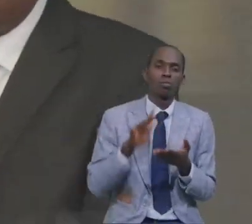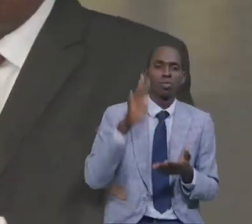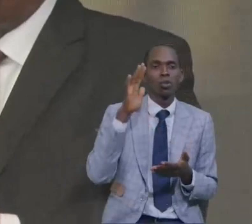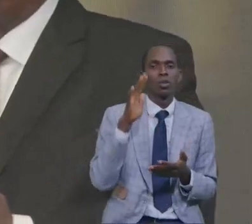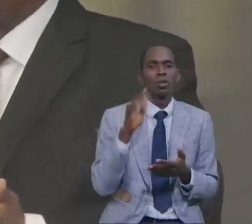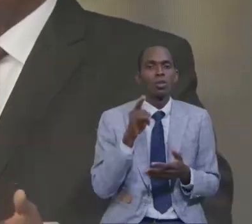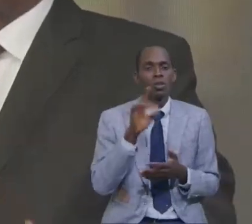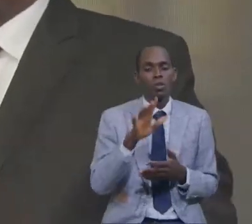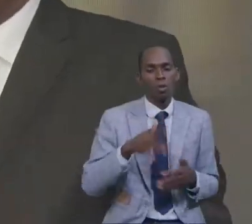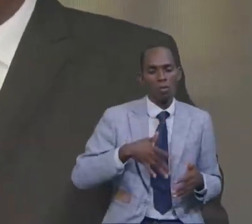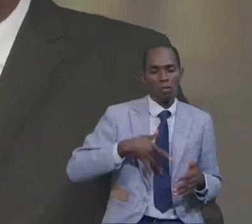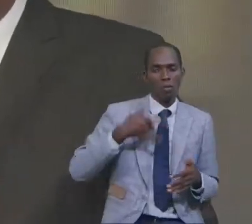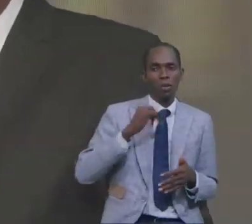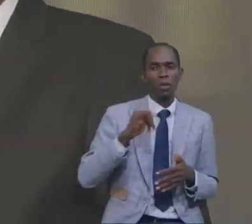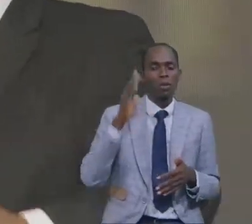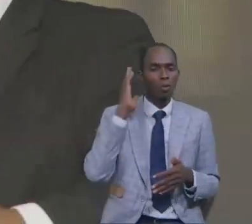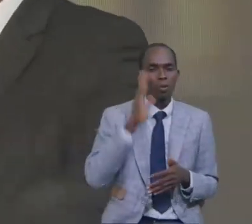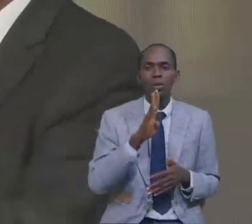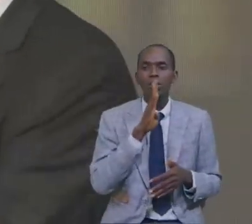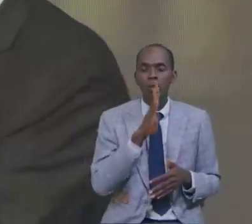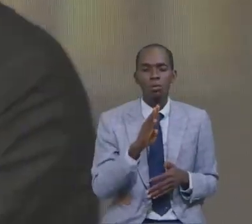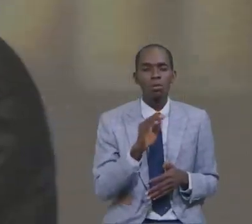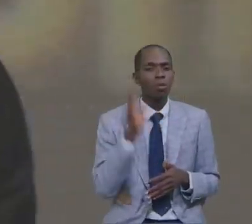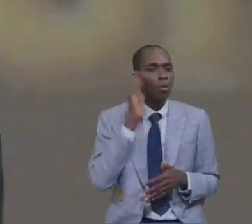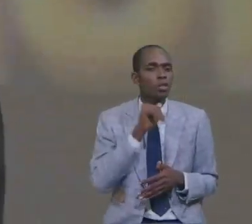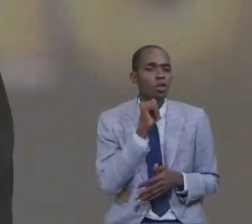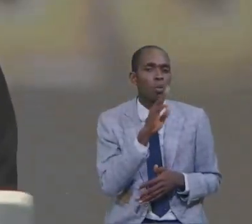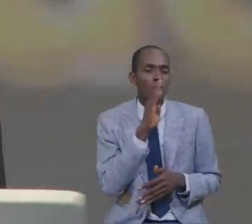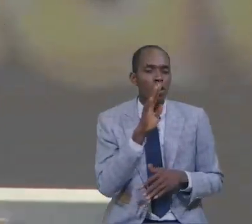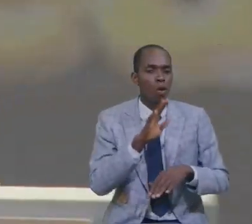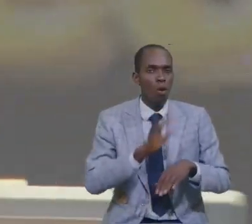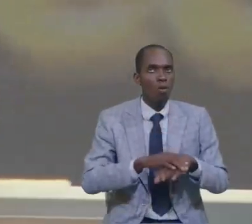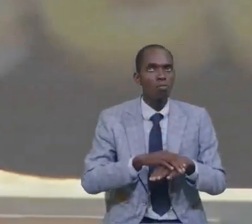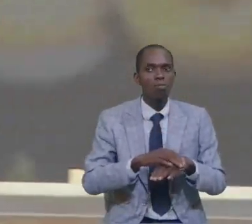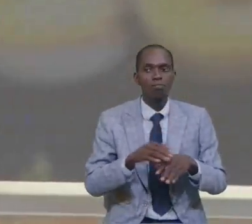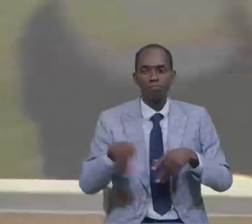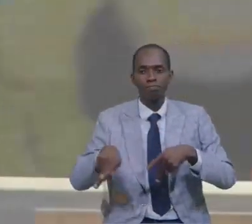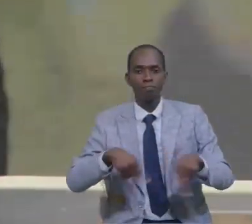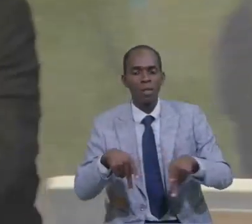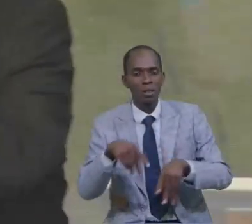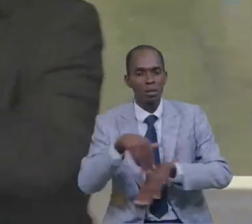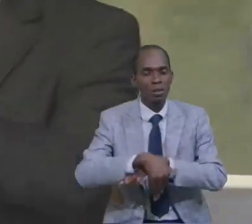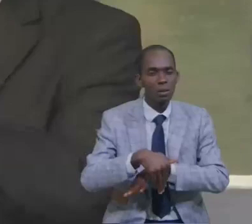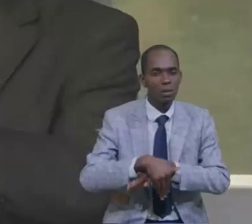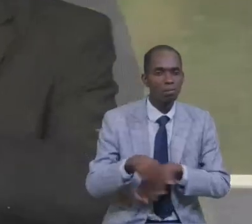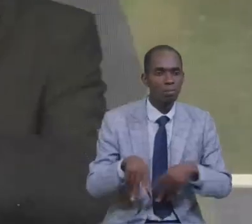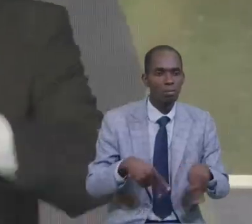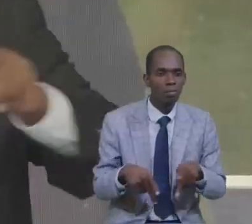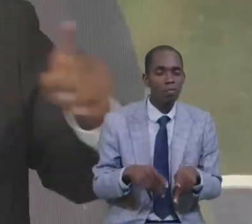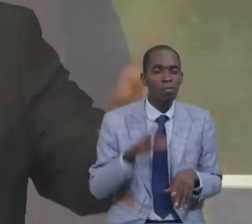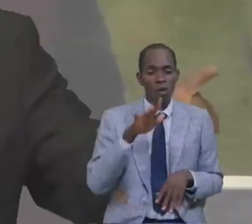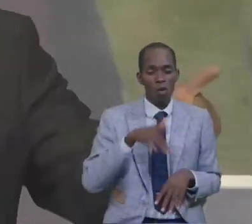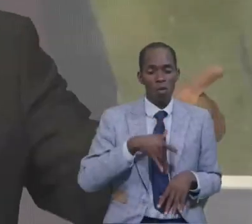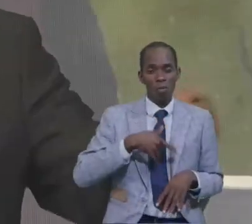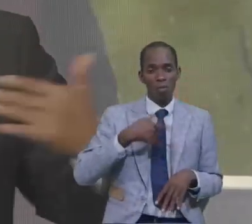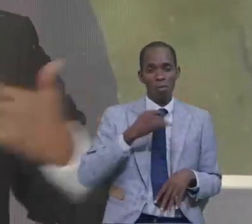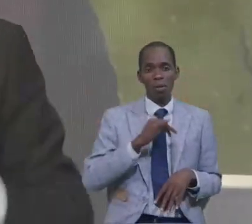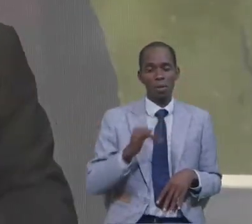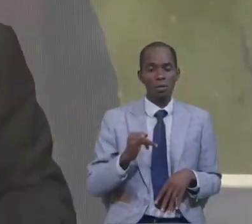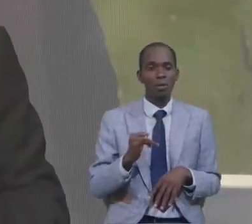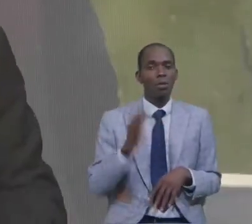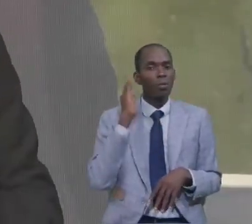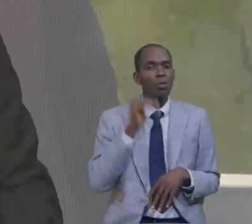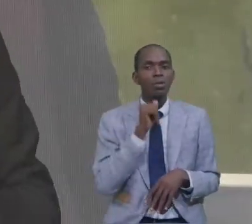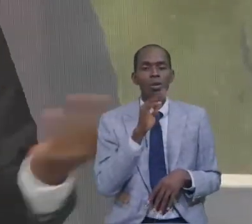bent towards corruption. Your affection will not be bent towards evil things. Now,